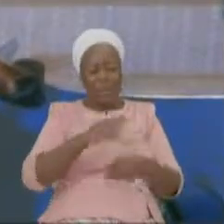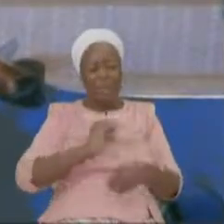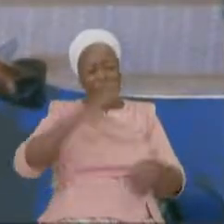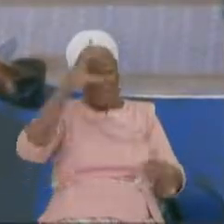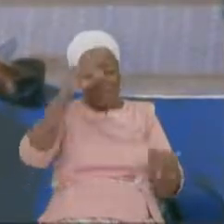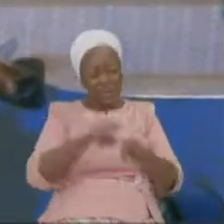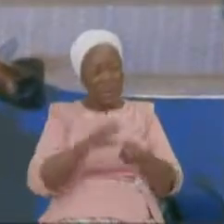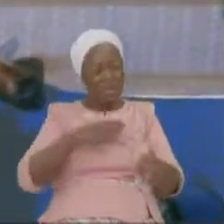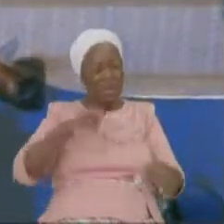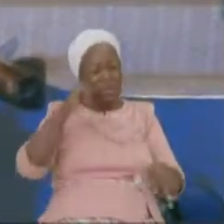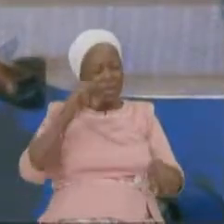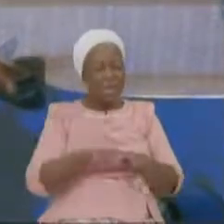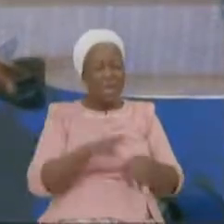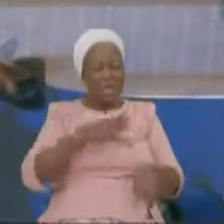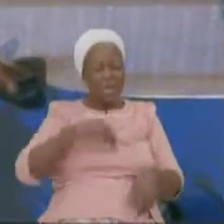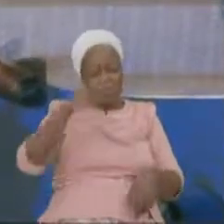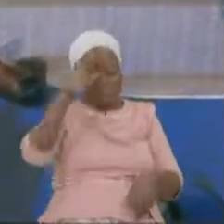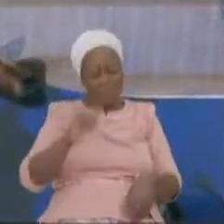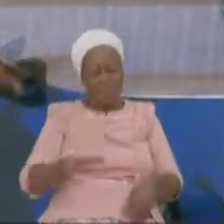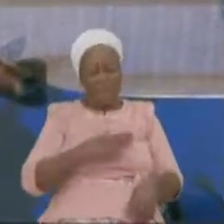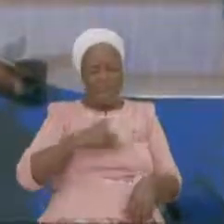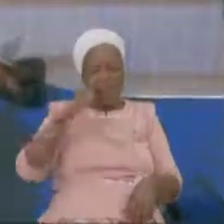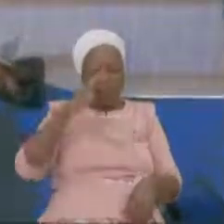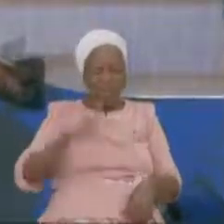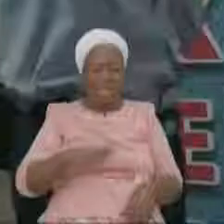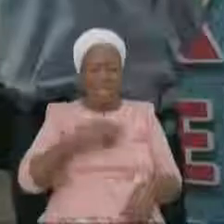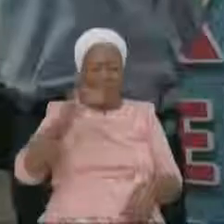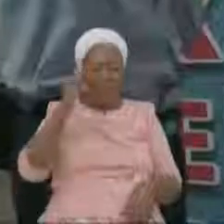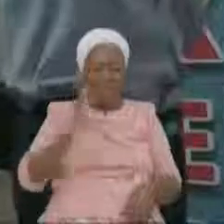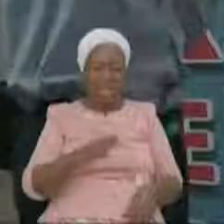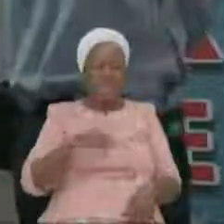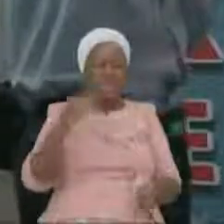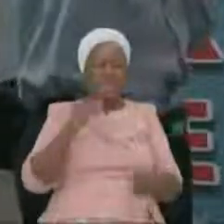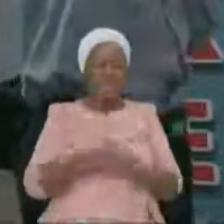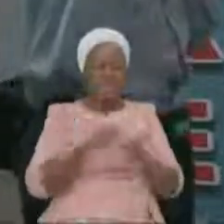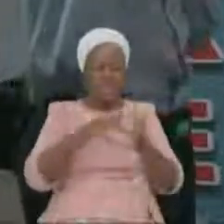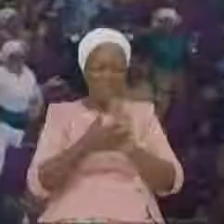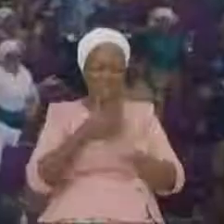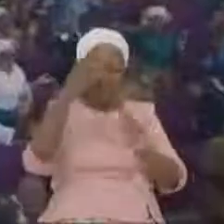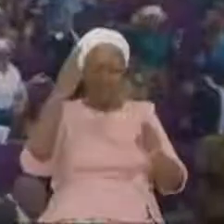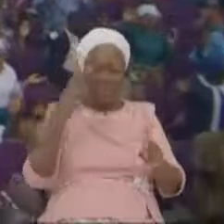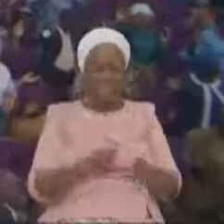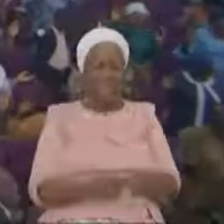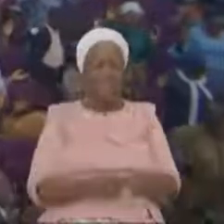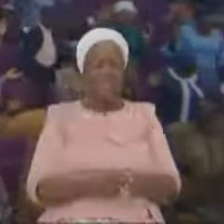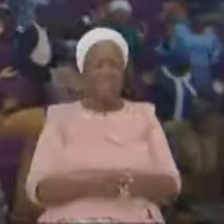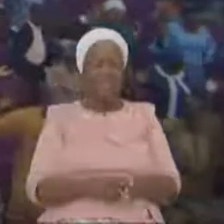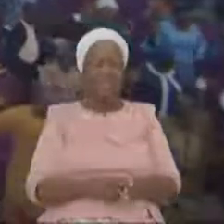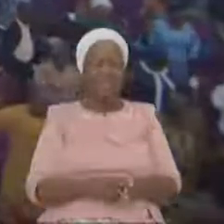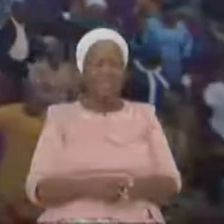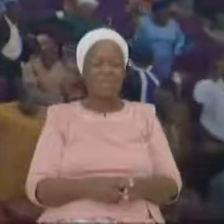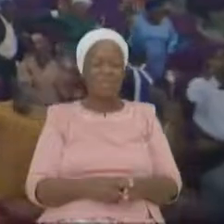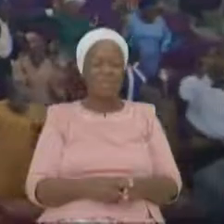our sons, our daughters, our boys and girls, in Jesus' name.